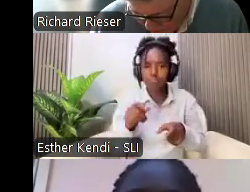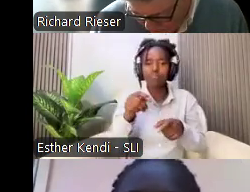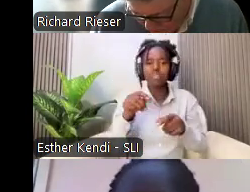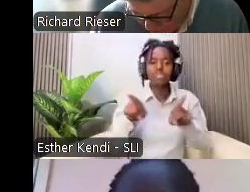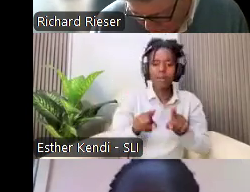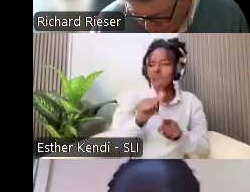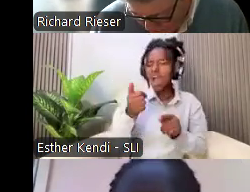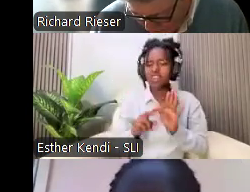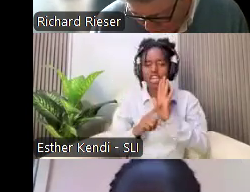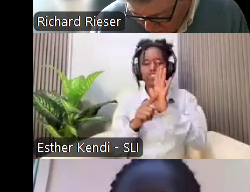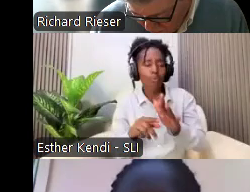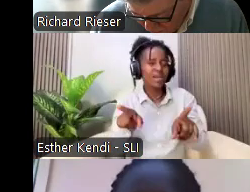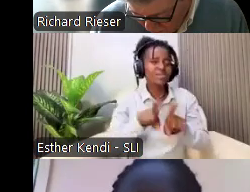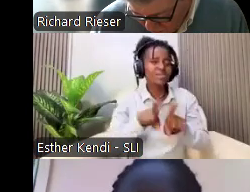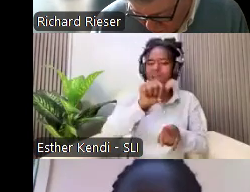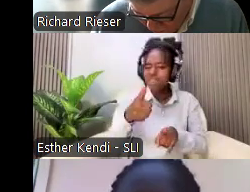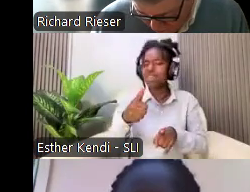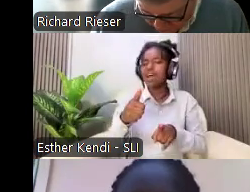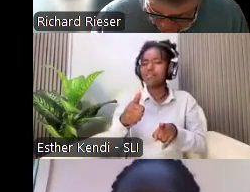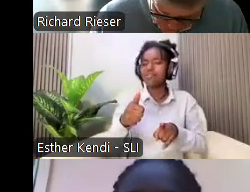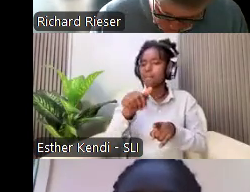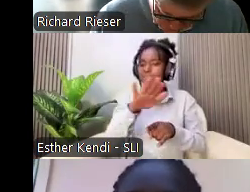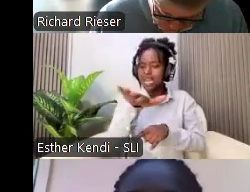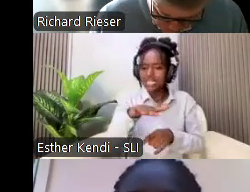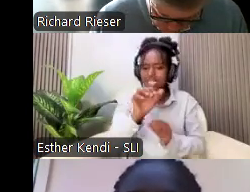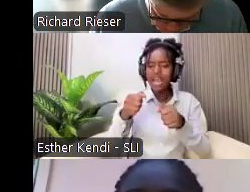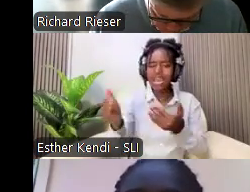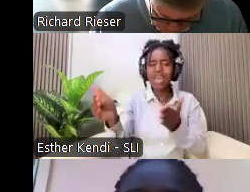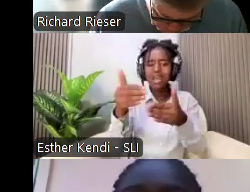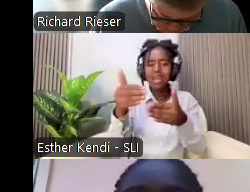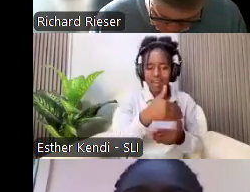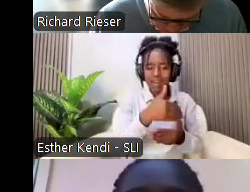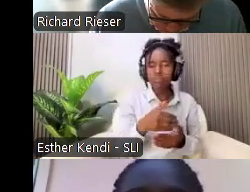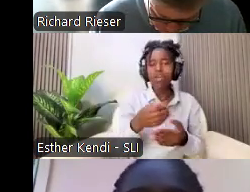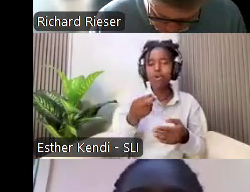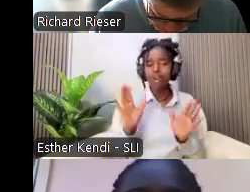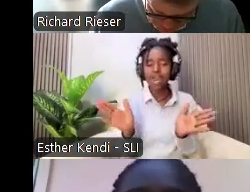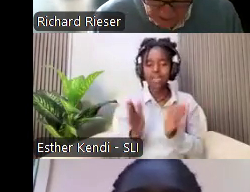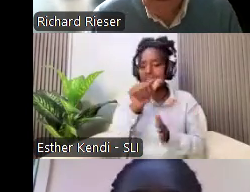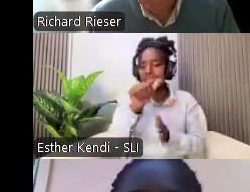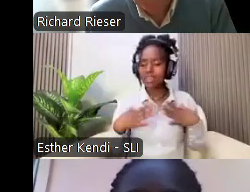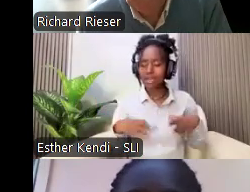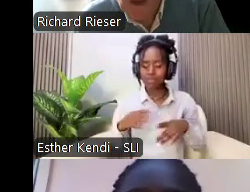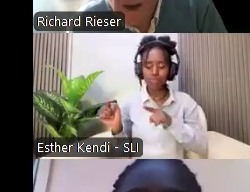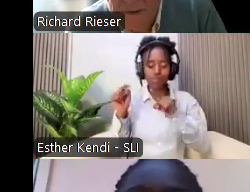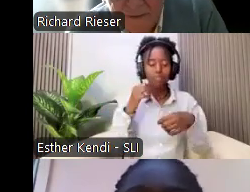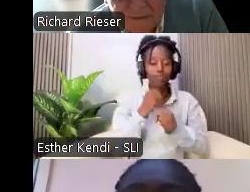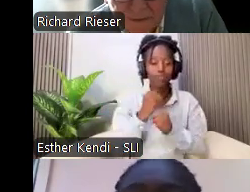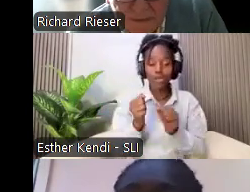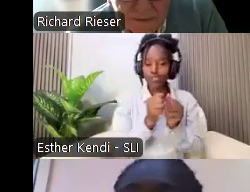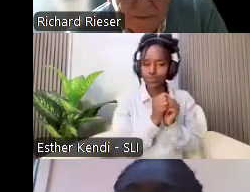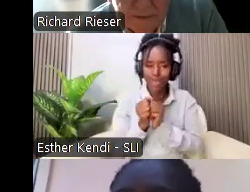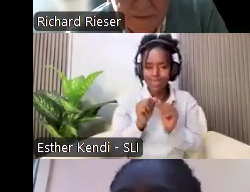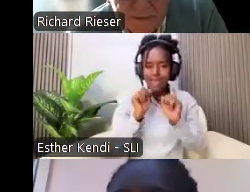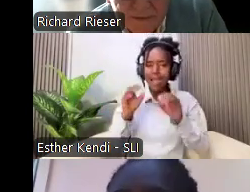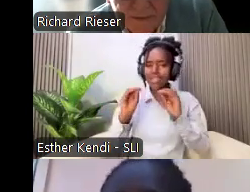community activities, like maybe when there is a gathering, they're teaching them about climate change, how to keep the